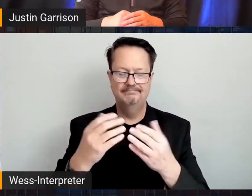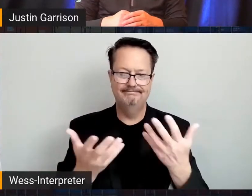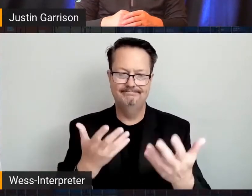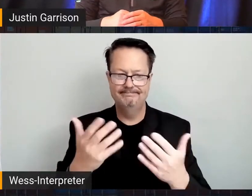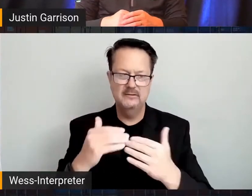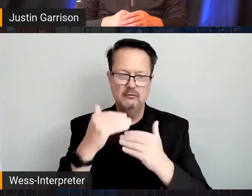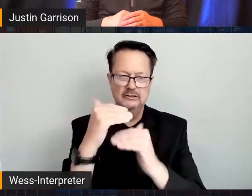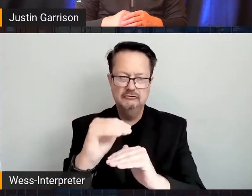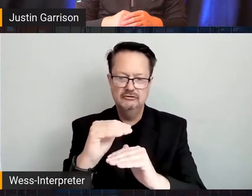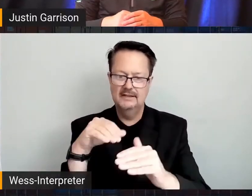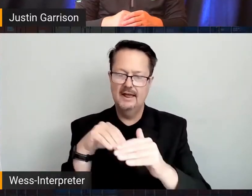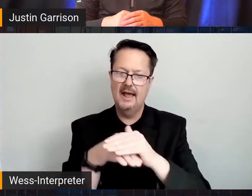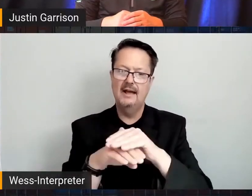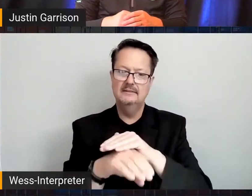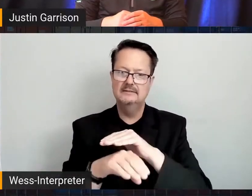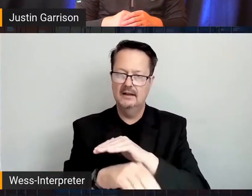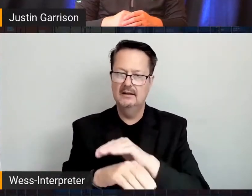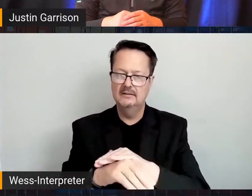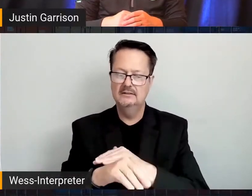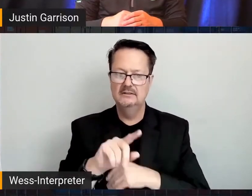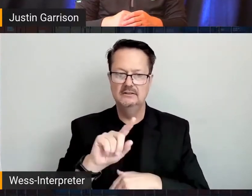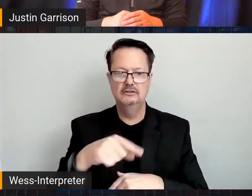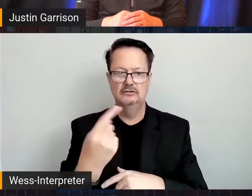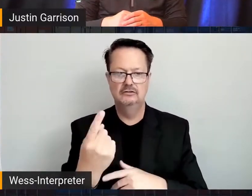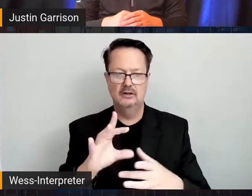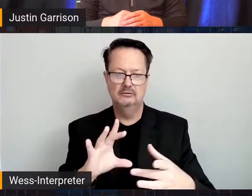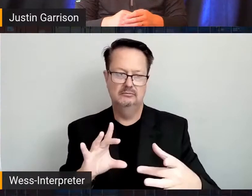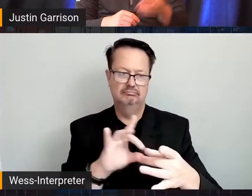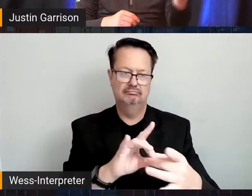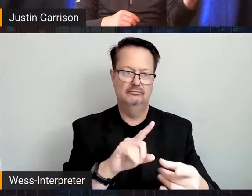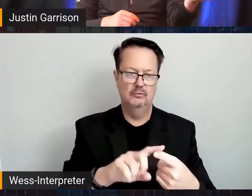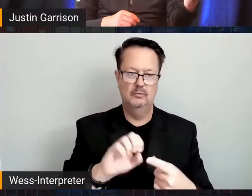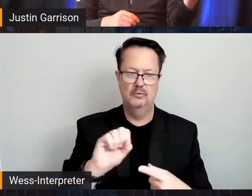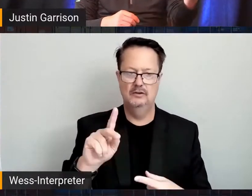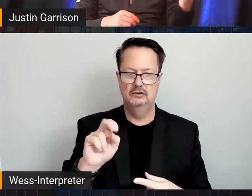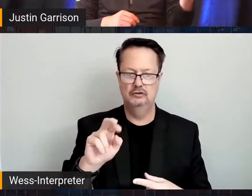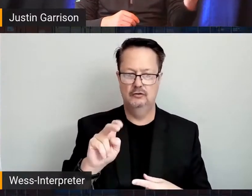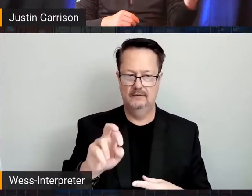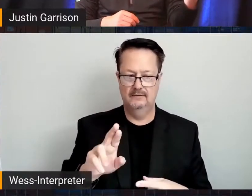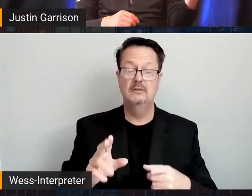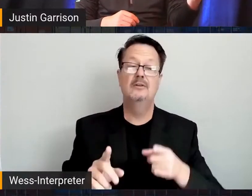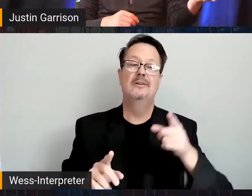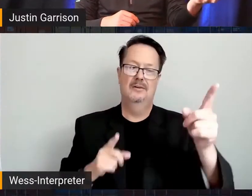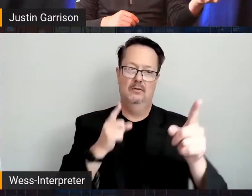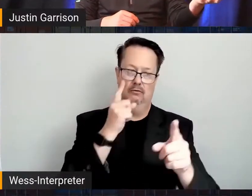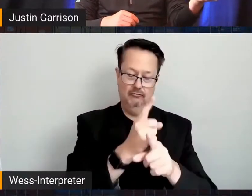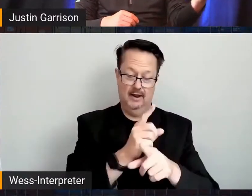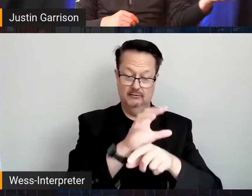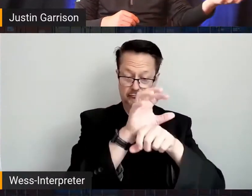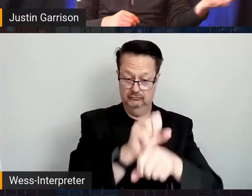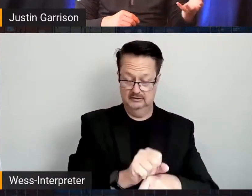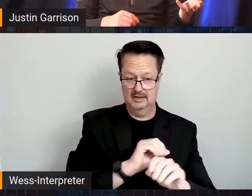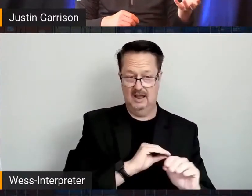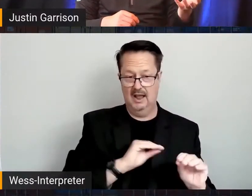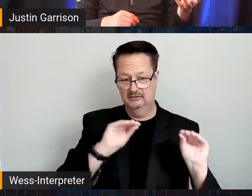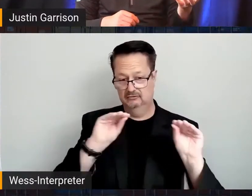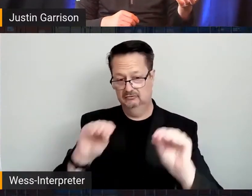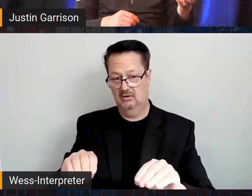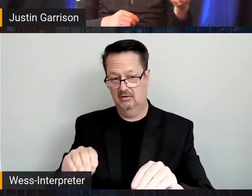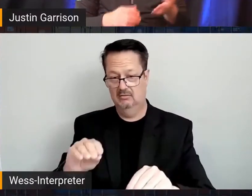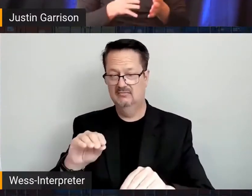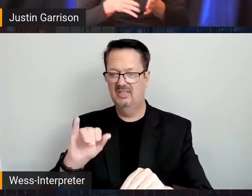restricted access just to talk with the API server itself. Right. So traditionally, I install the SSM agent on any